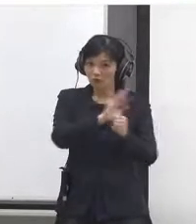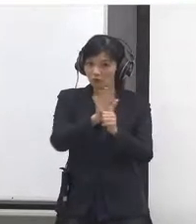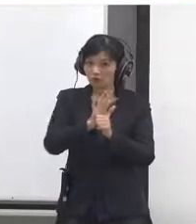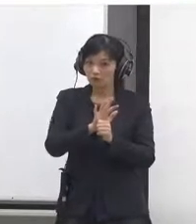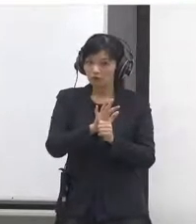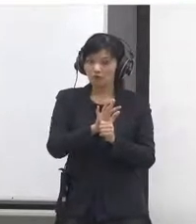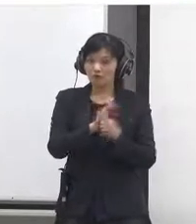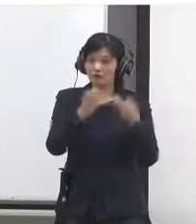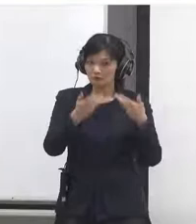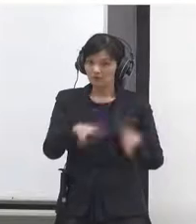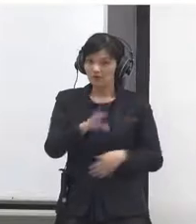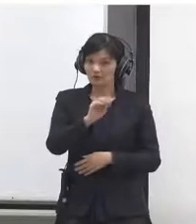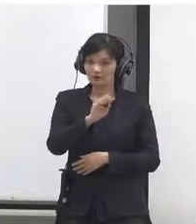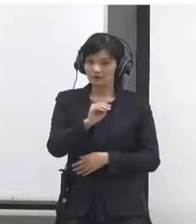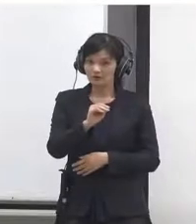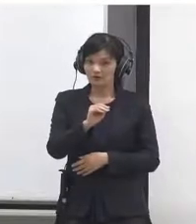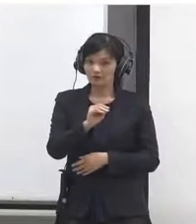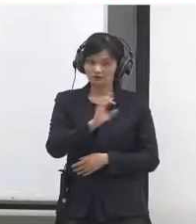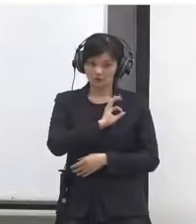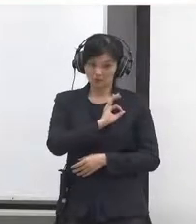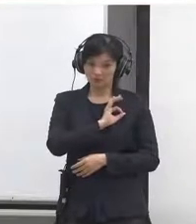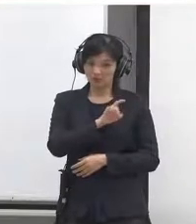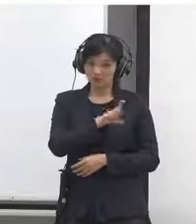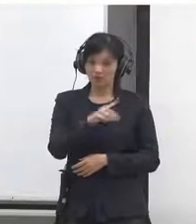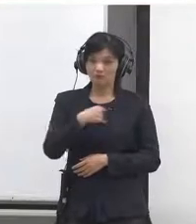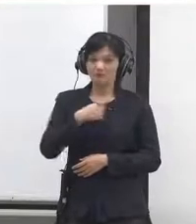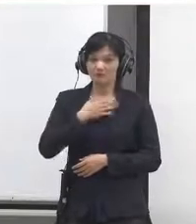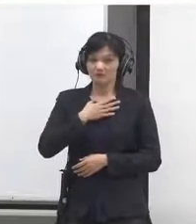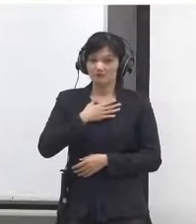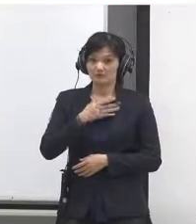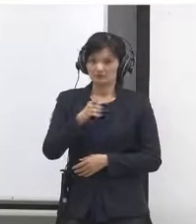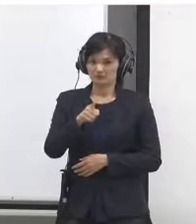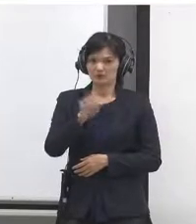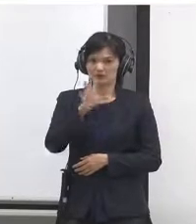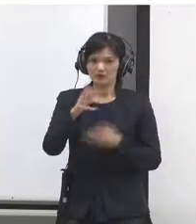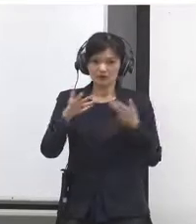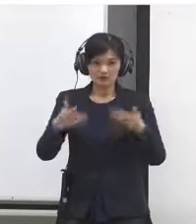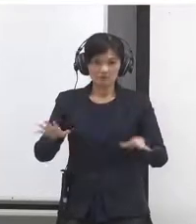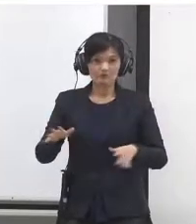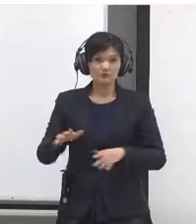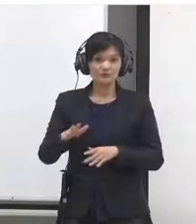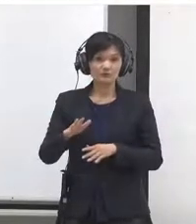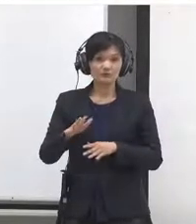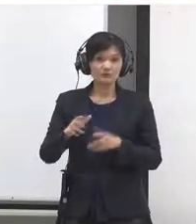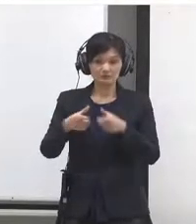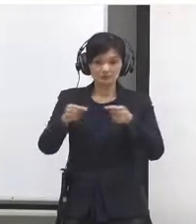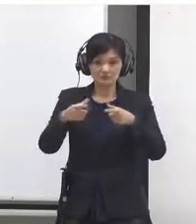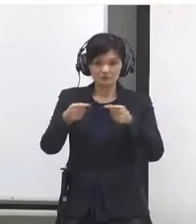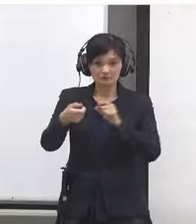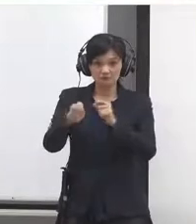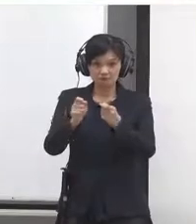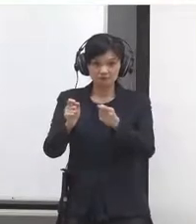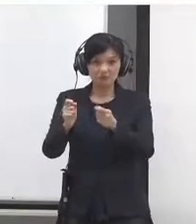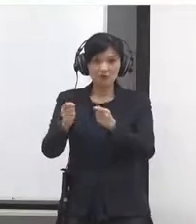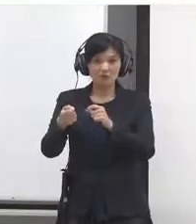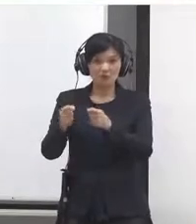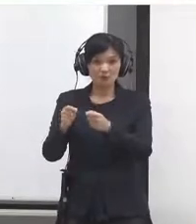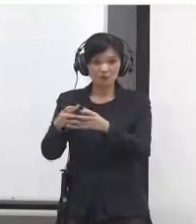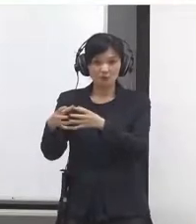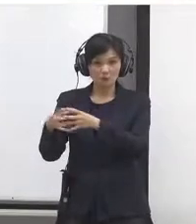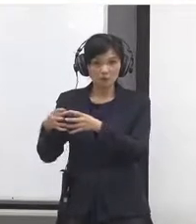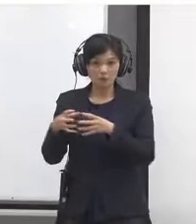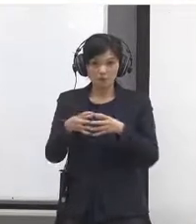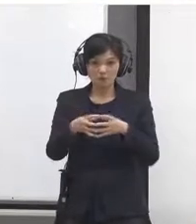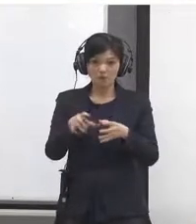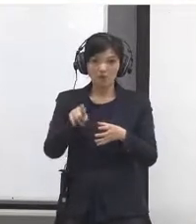I know that you have a lot of hackathon ideas on for the local government. Maybe at that moment you don't use